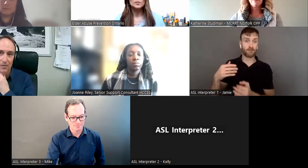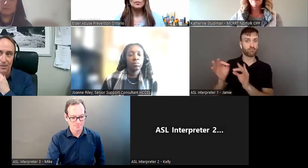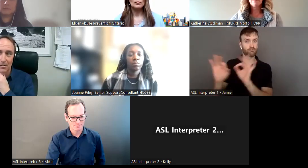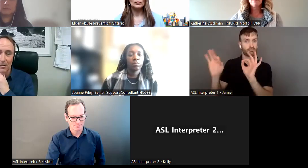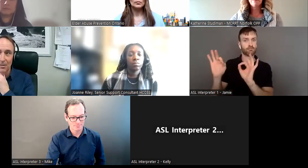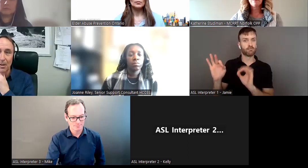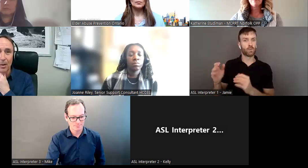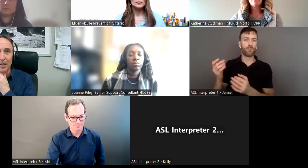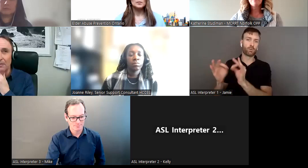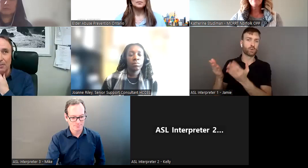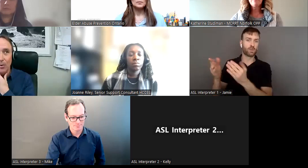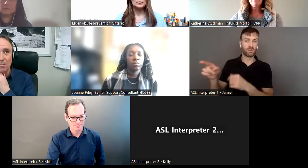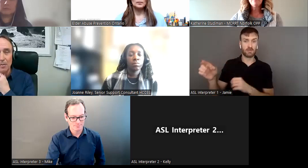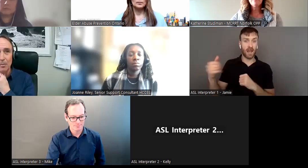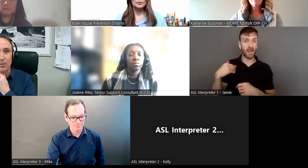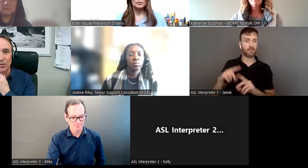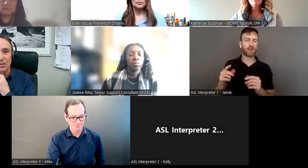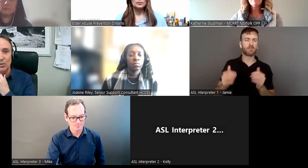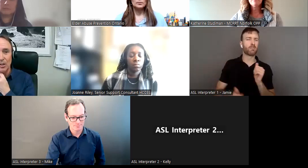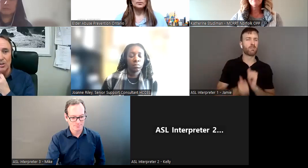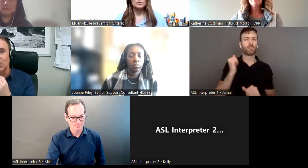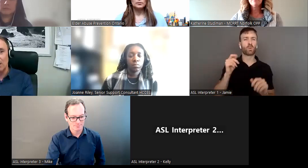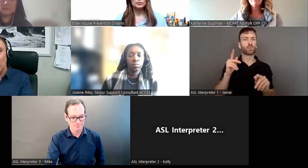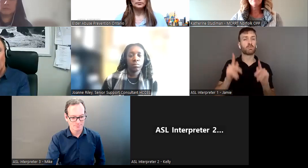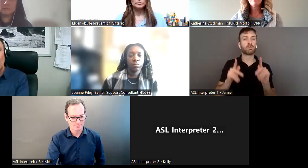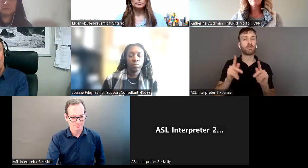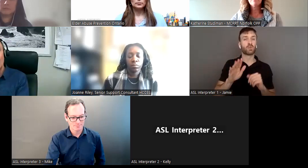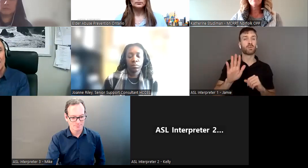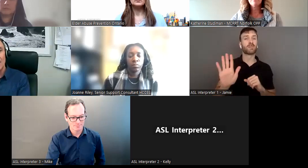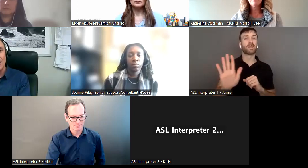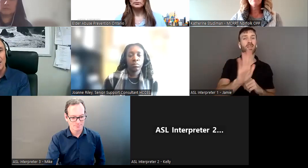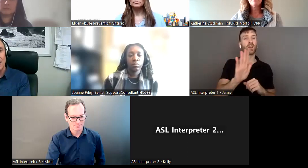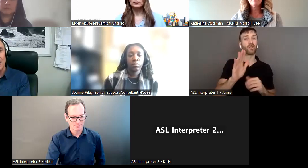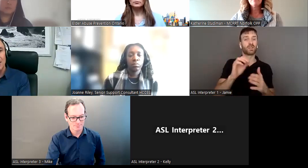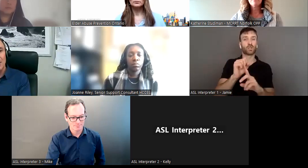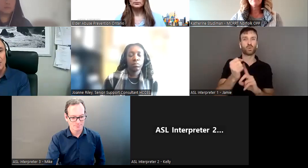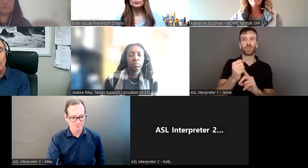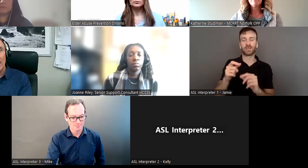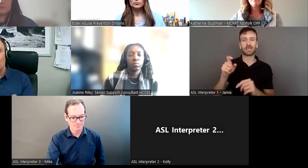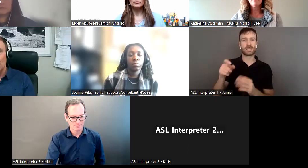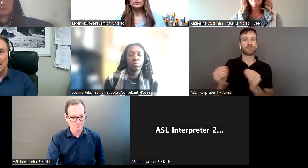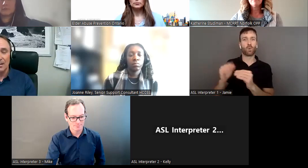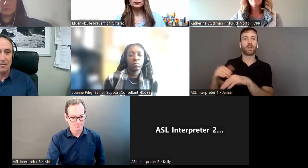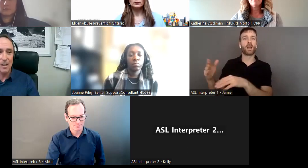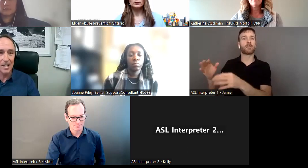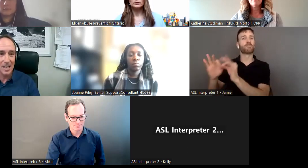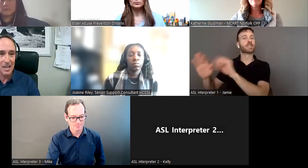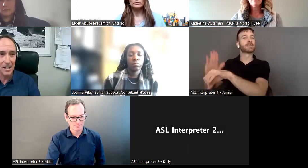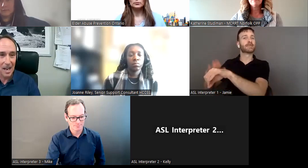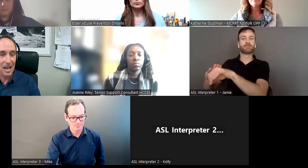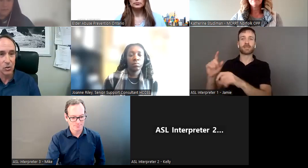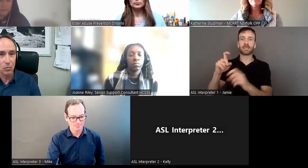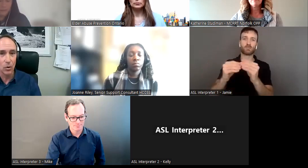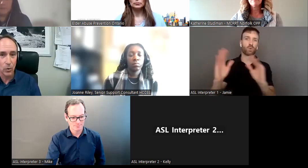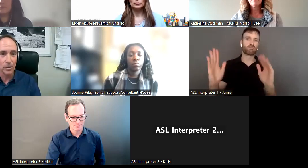But typically for most people, their situation is beyond that, where they need